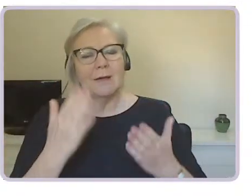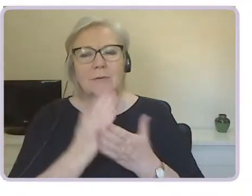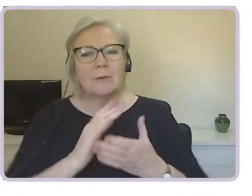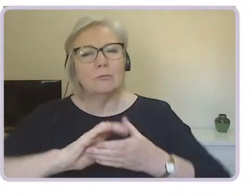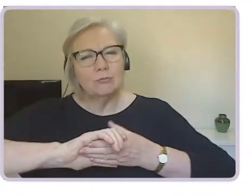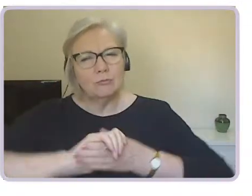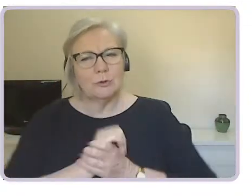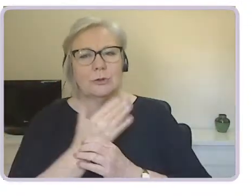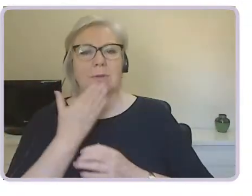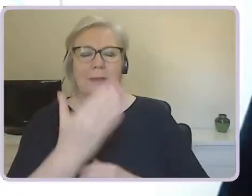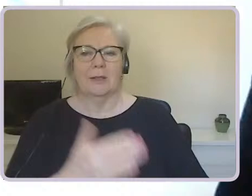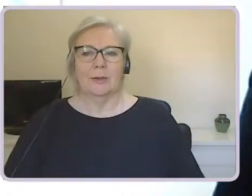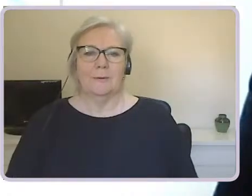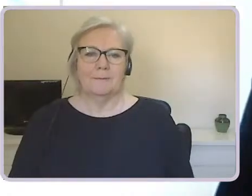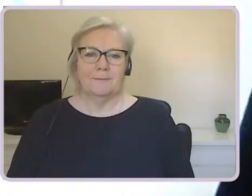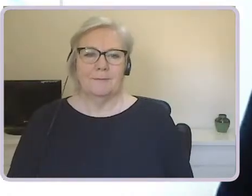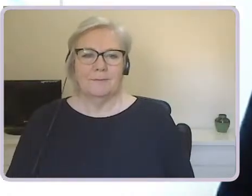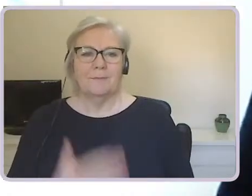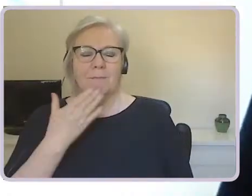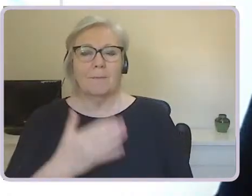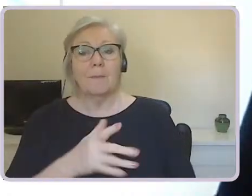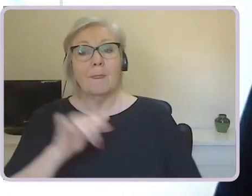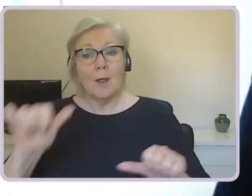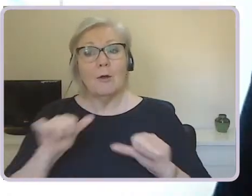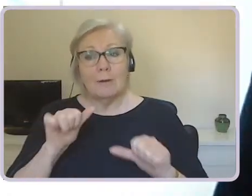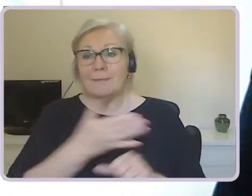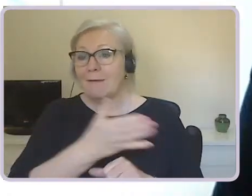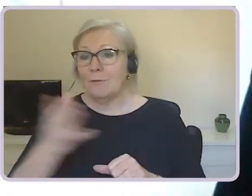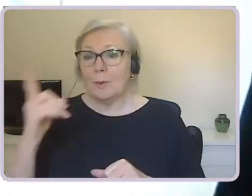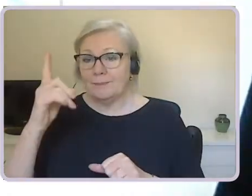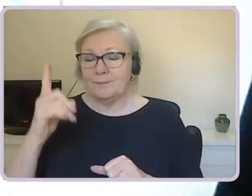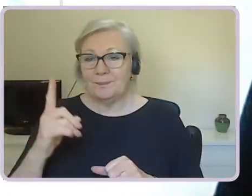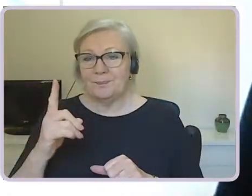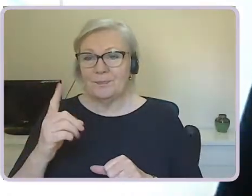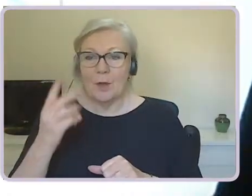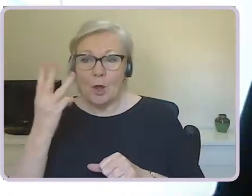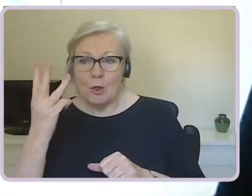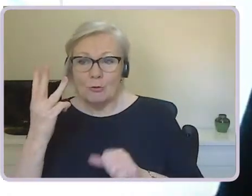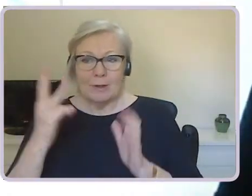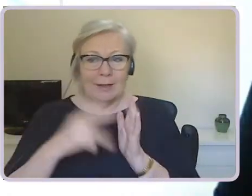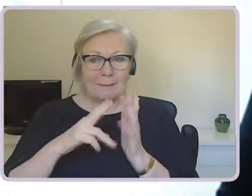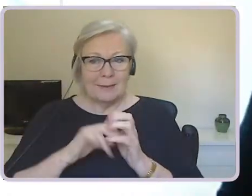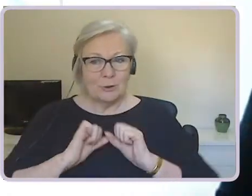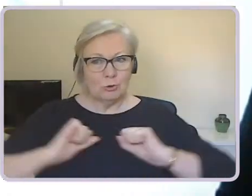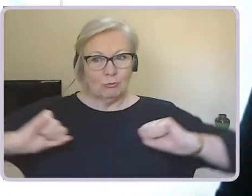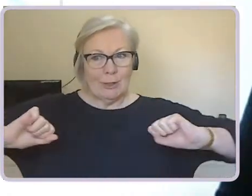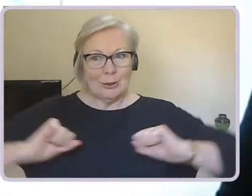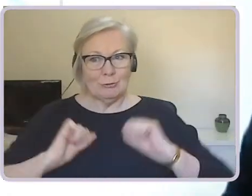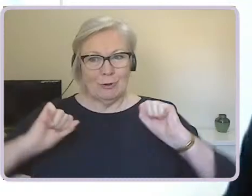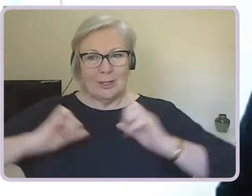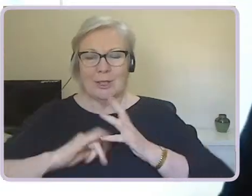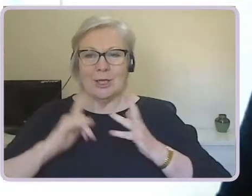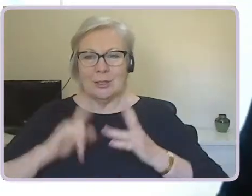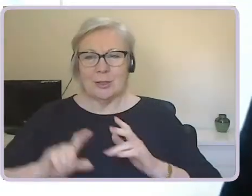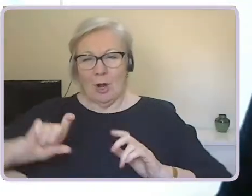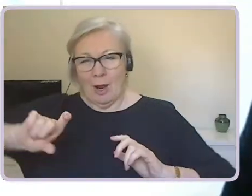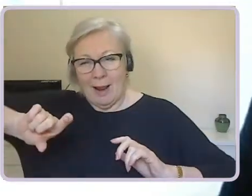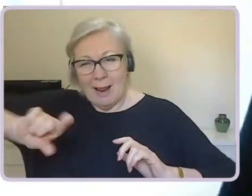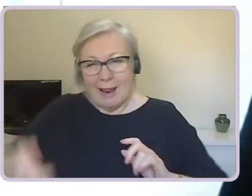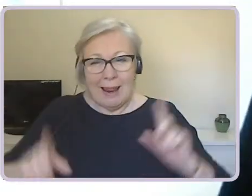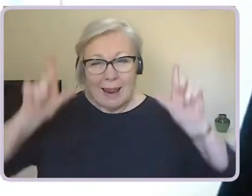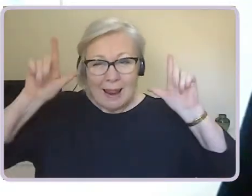appreciated. Thank you. Now, everybody, we're going to a 3-minute stretch break. So crank up the volume, have a little dance